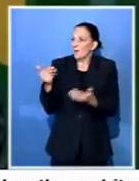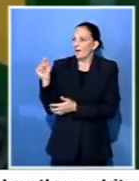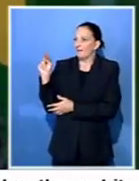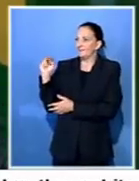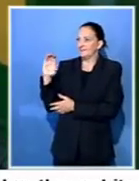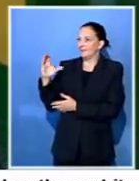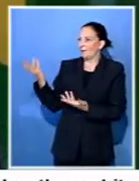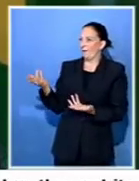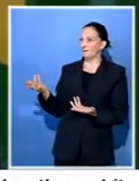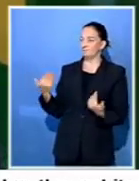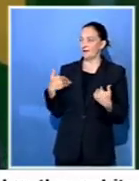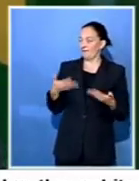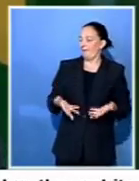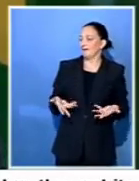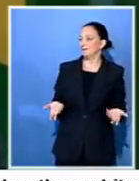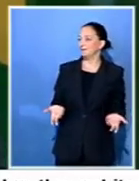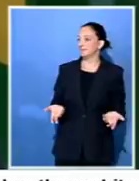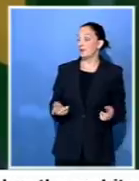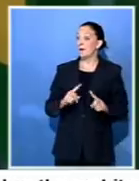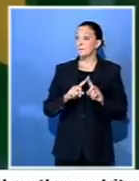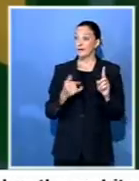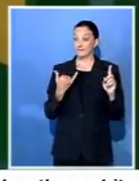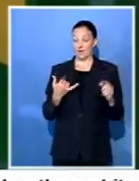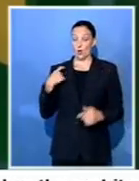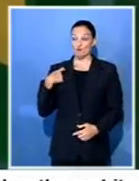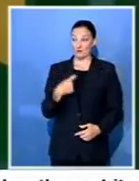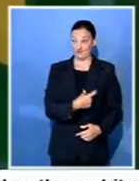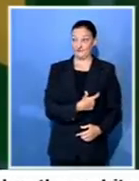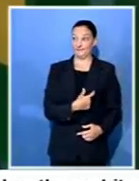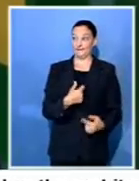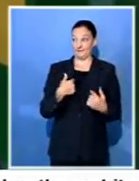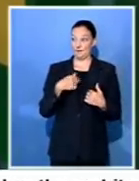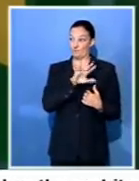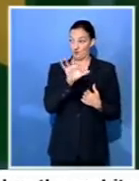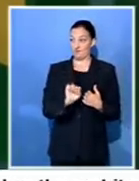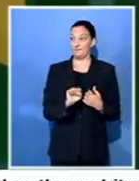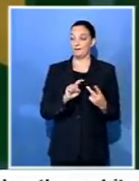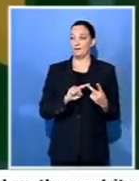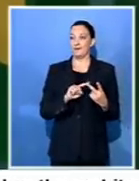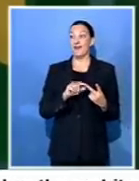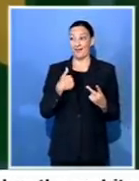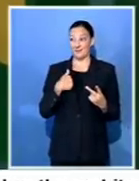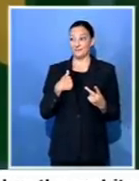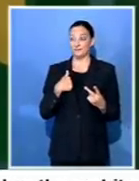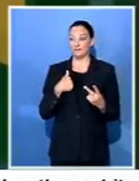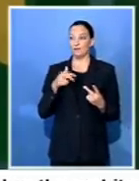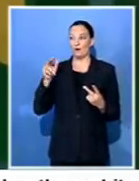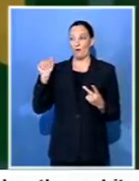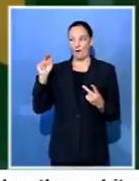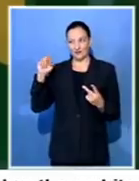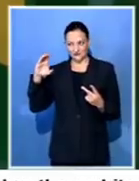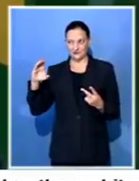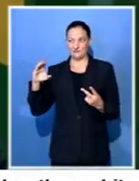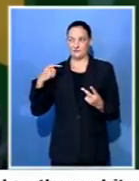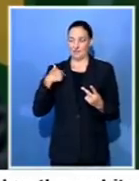ANC is." As President of the Republic and the African National Congress, I